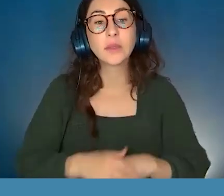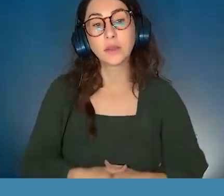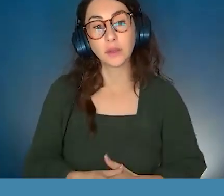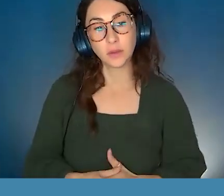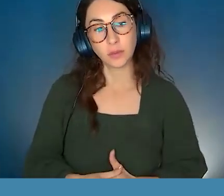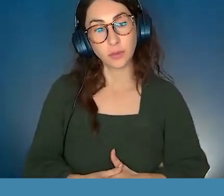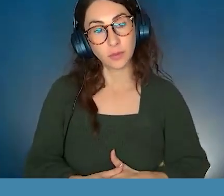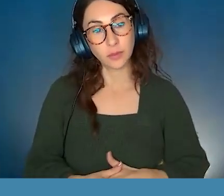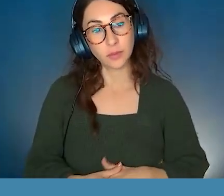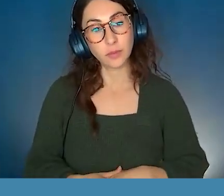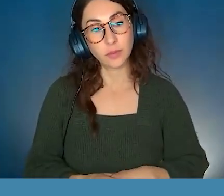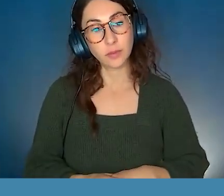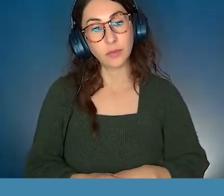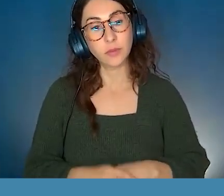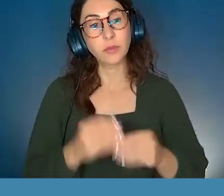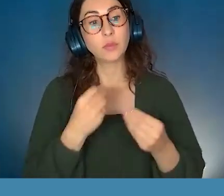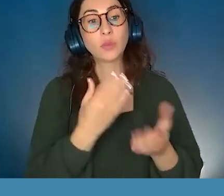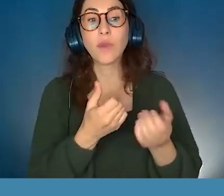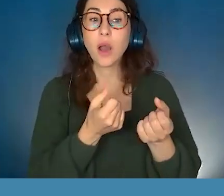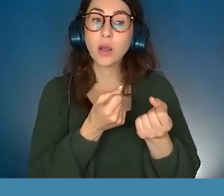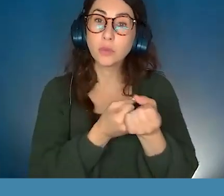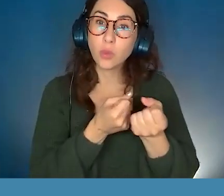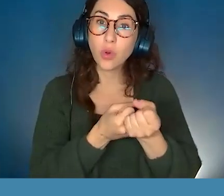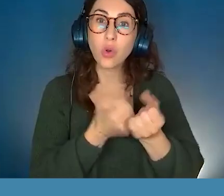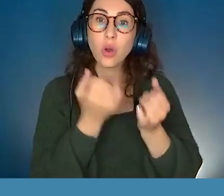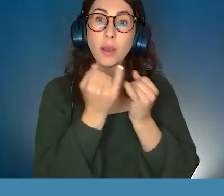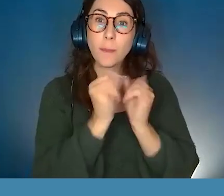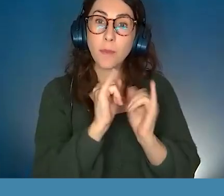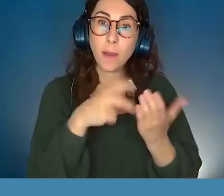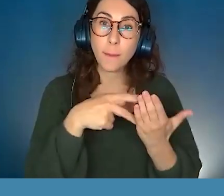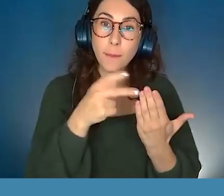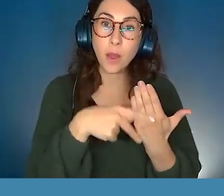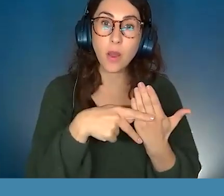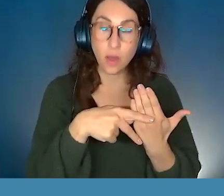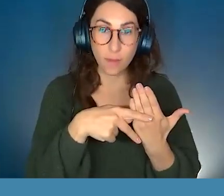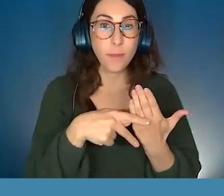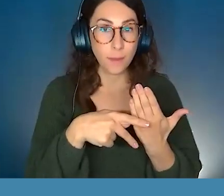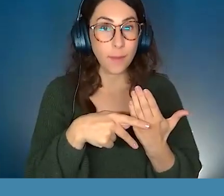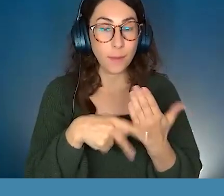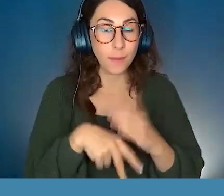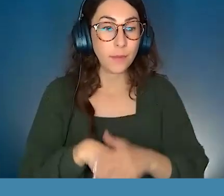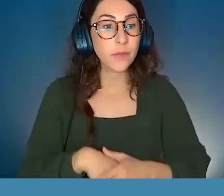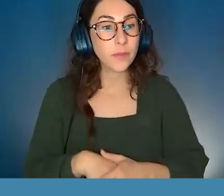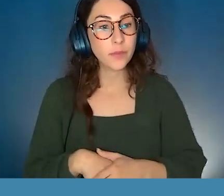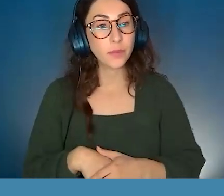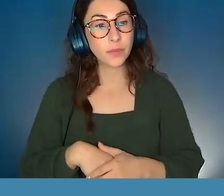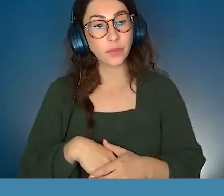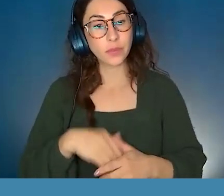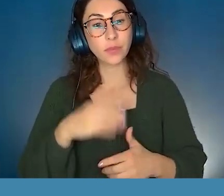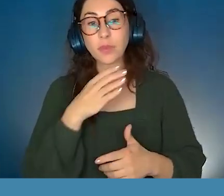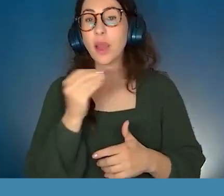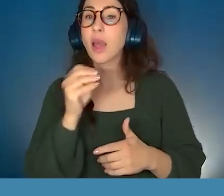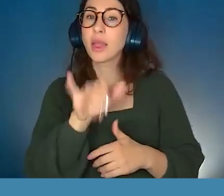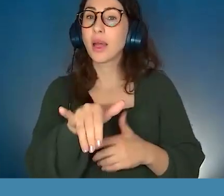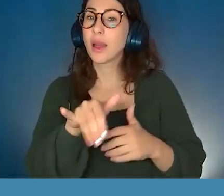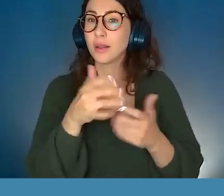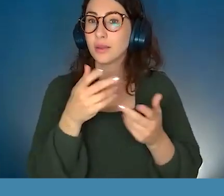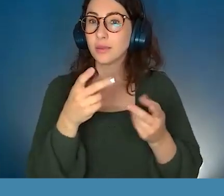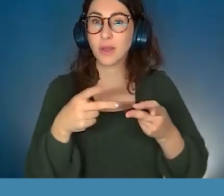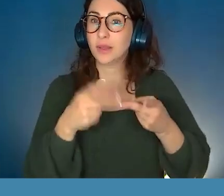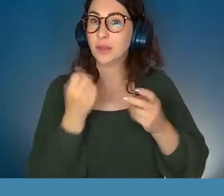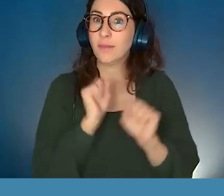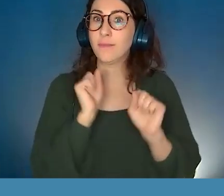program. They provide supportive and independent programs to help their members. And it provides a safe place for members to